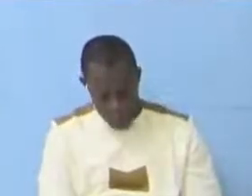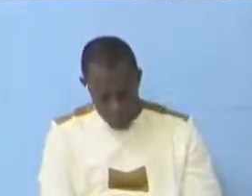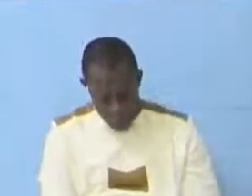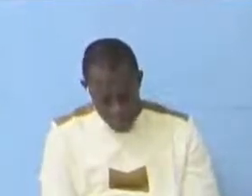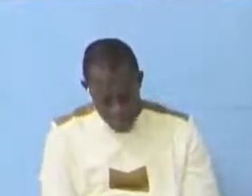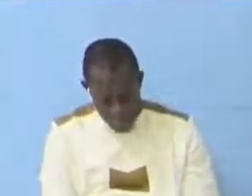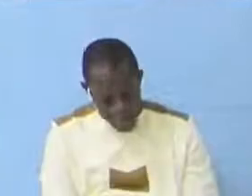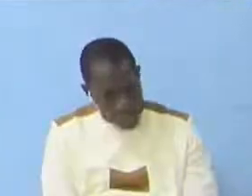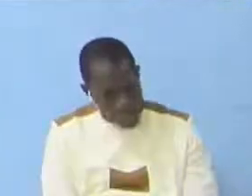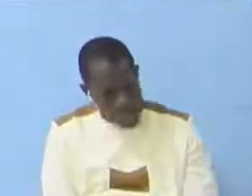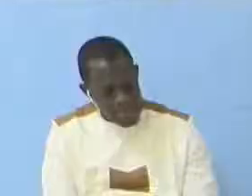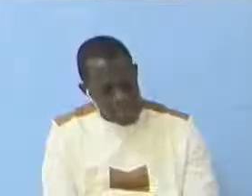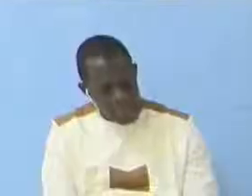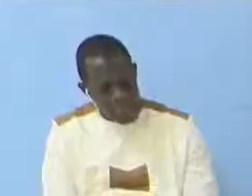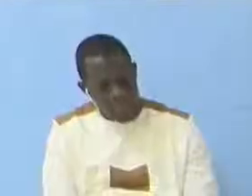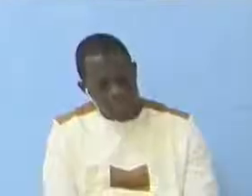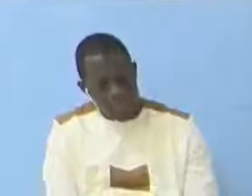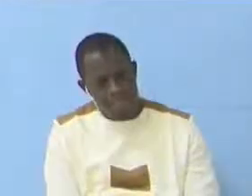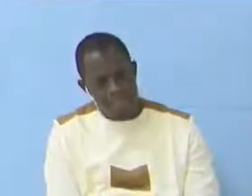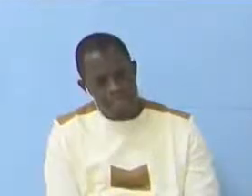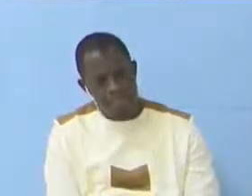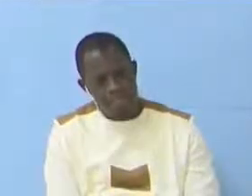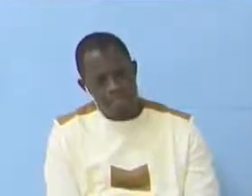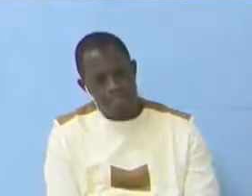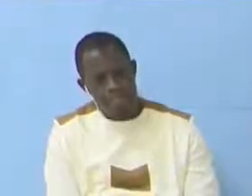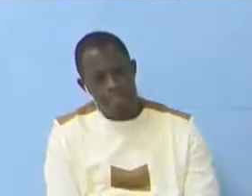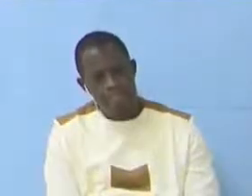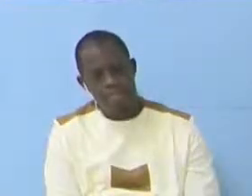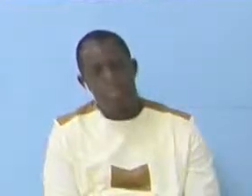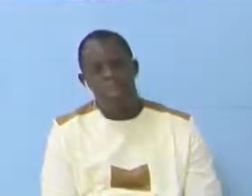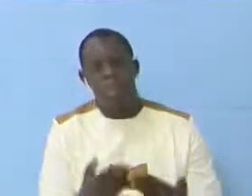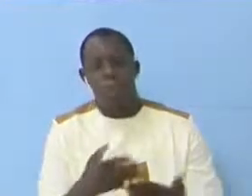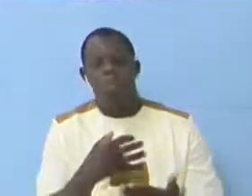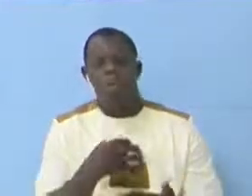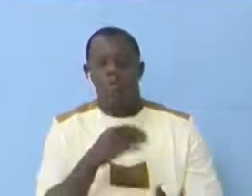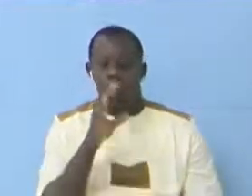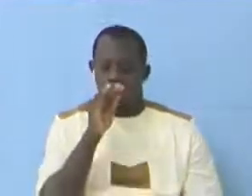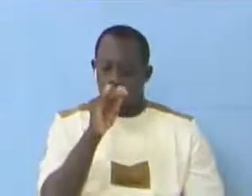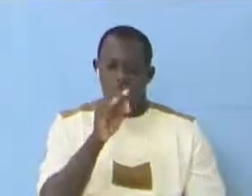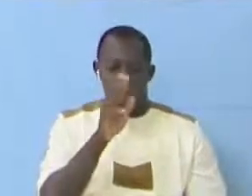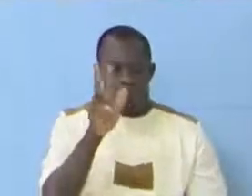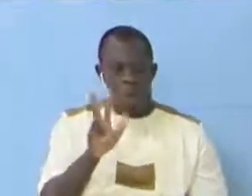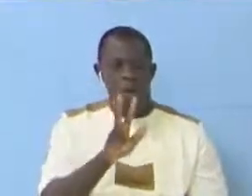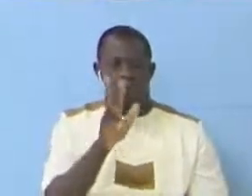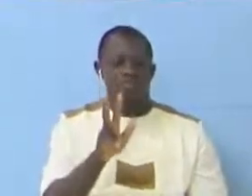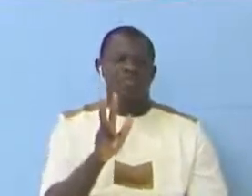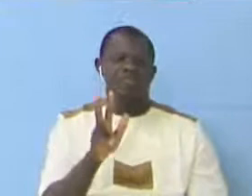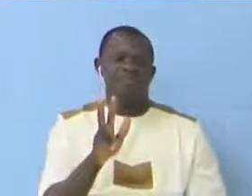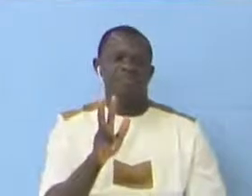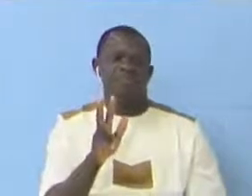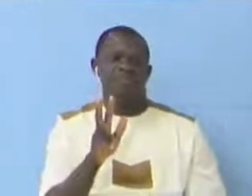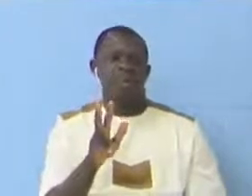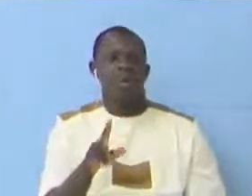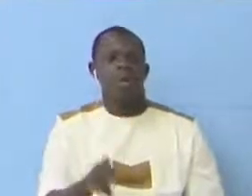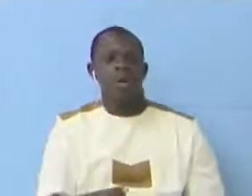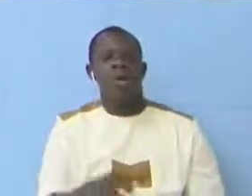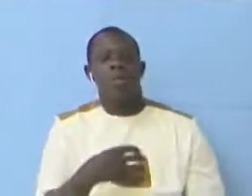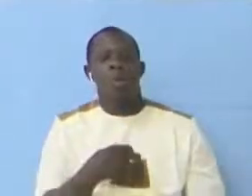will crave your indulgence to speak in Wolof. I really want to be